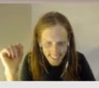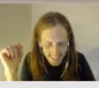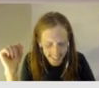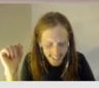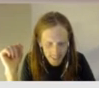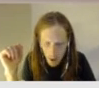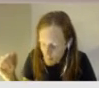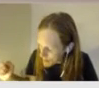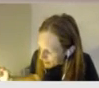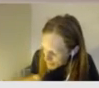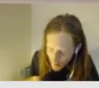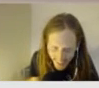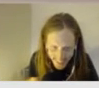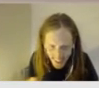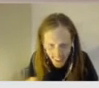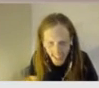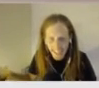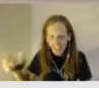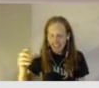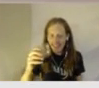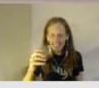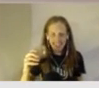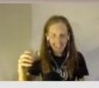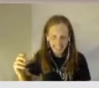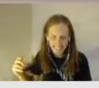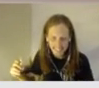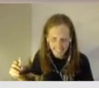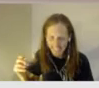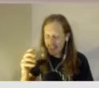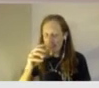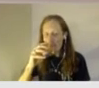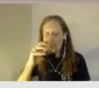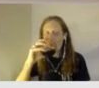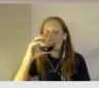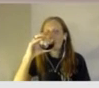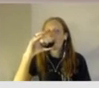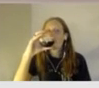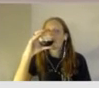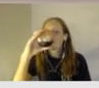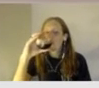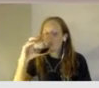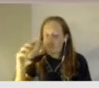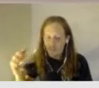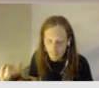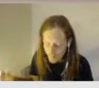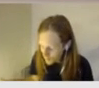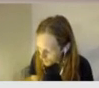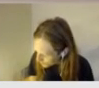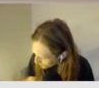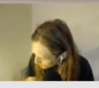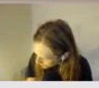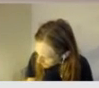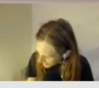prove them wrong. So maybe that was his plan all along, right? Perhaps, yeah. He definitely knows how to tear you down before he builds you back up. And I had